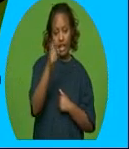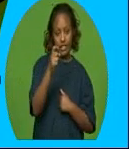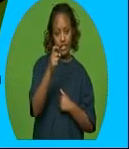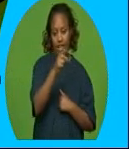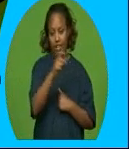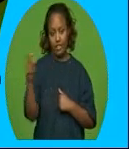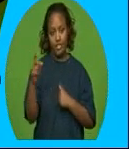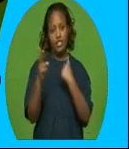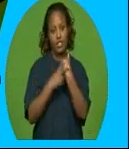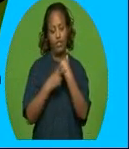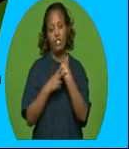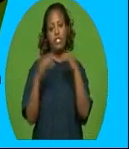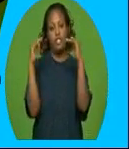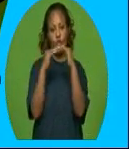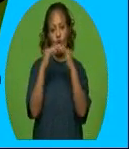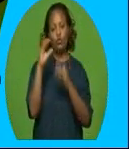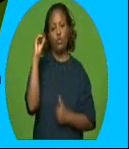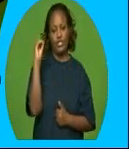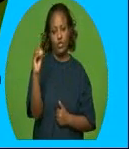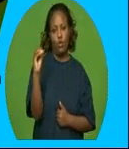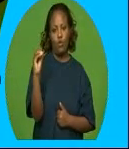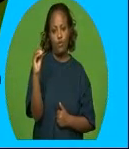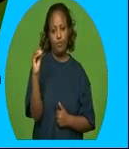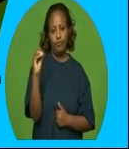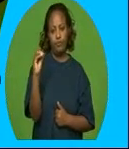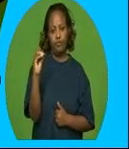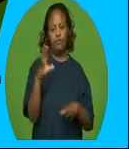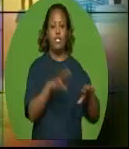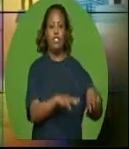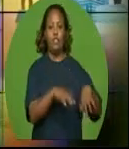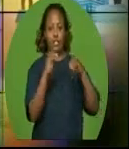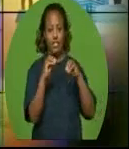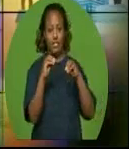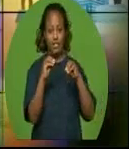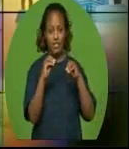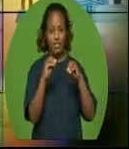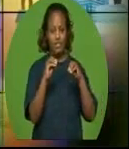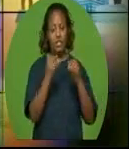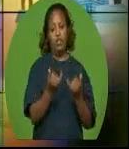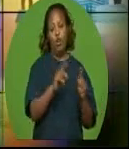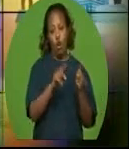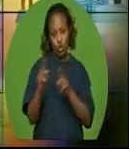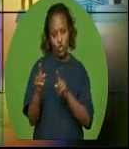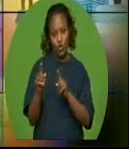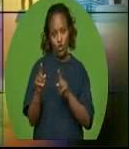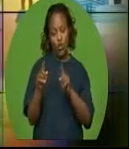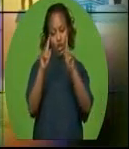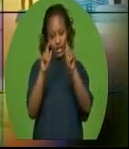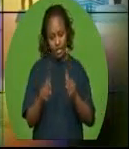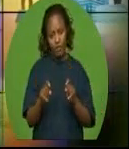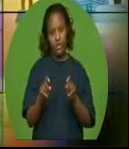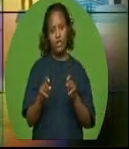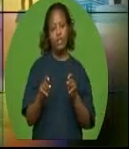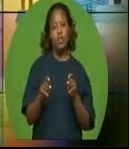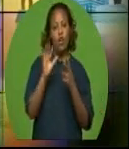x-axis, savings is equal to 0. Students, let's also examine